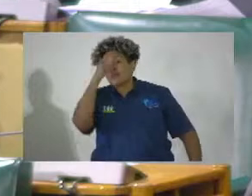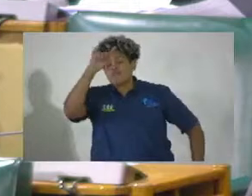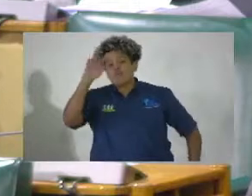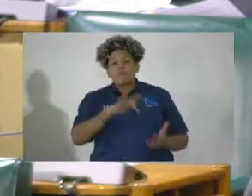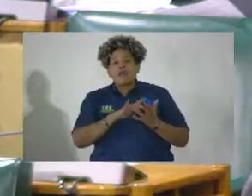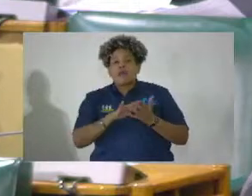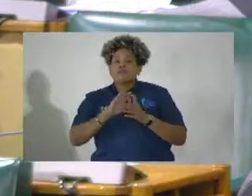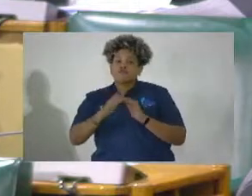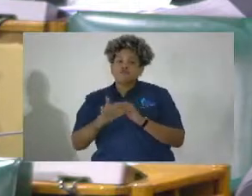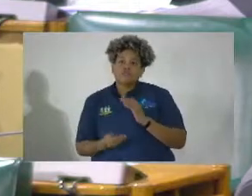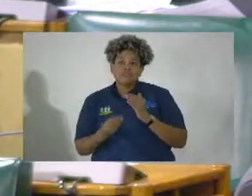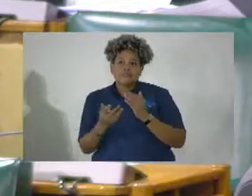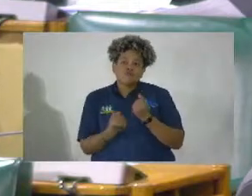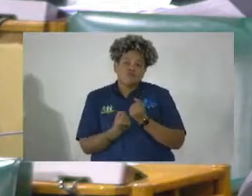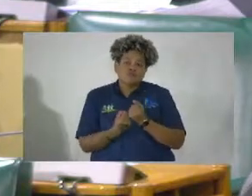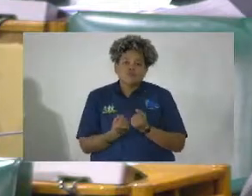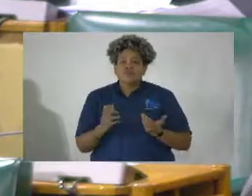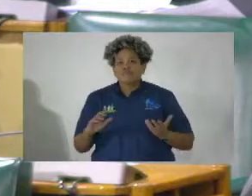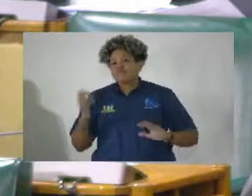Bank of Jamaica.